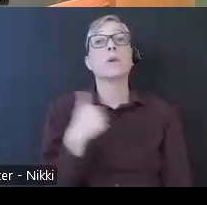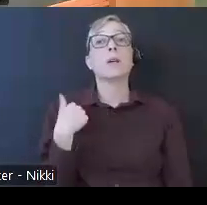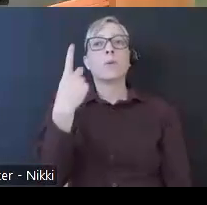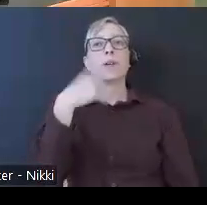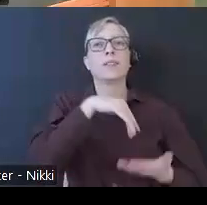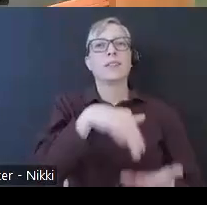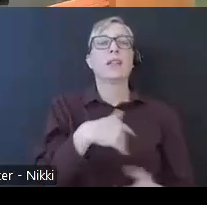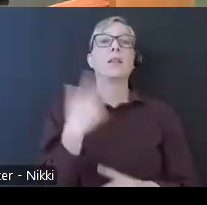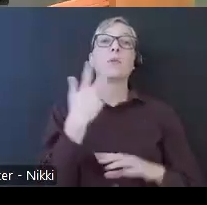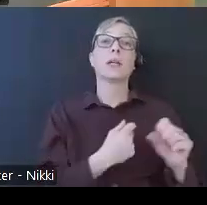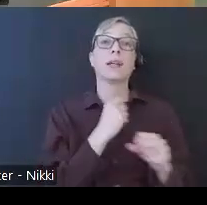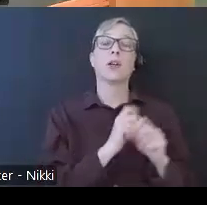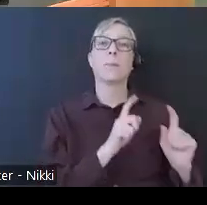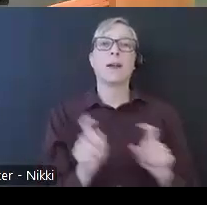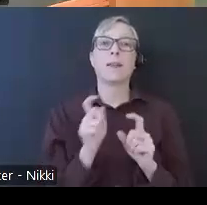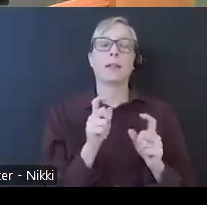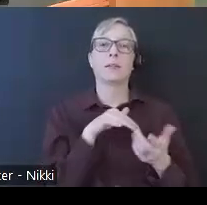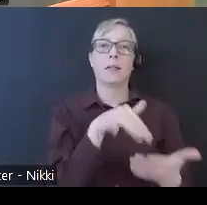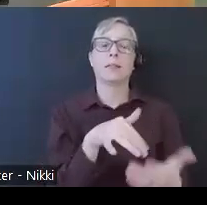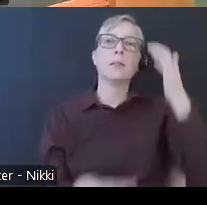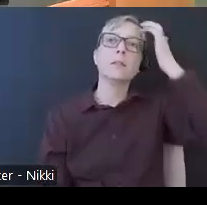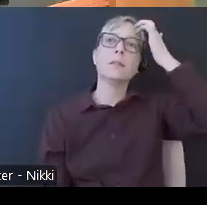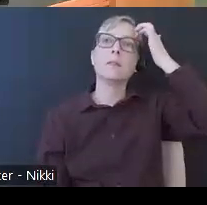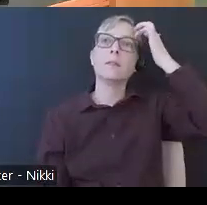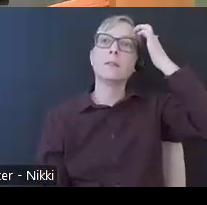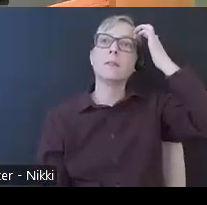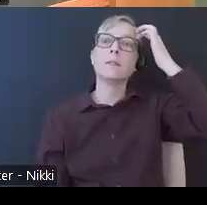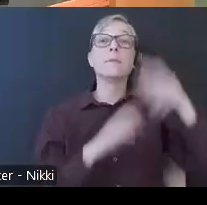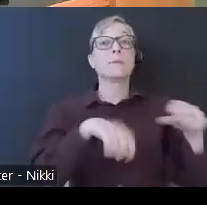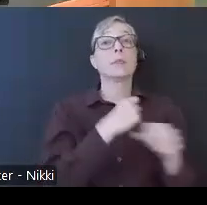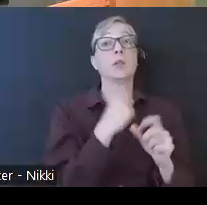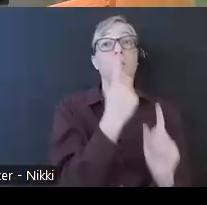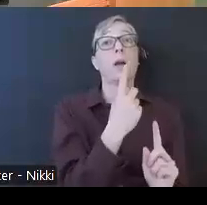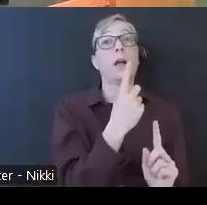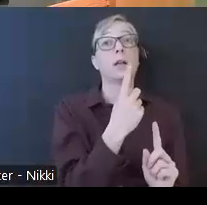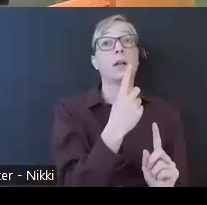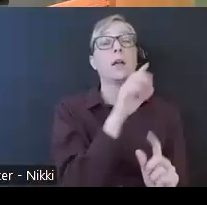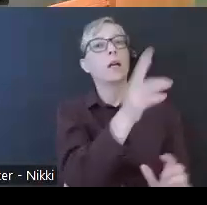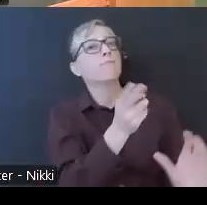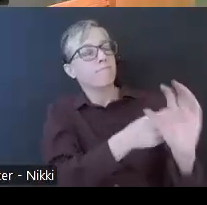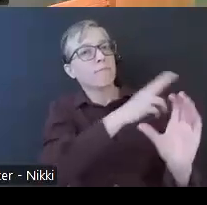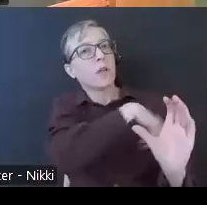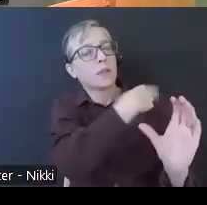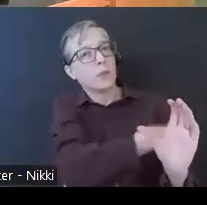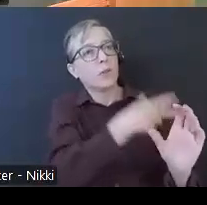we would screen the people who are hospitalized and discharged, because that's already part of our routine care at UPMC in